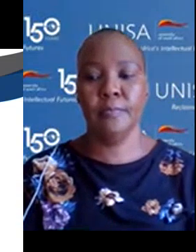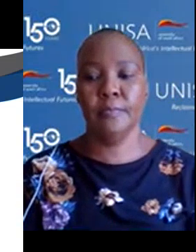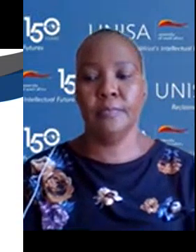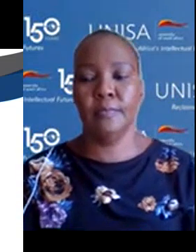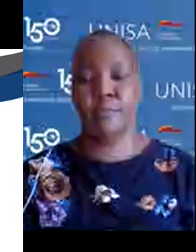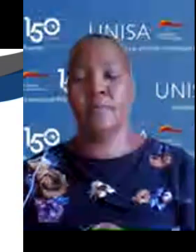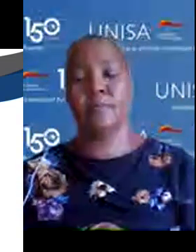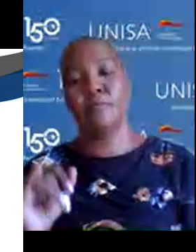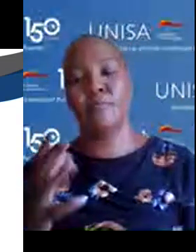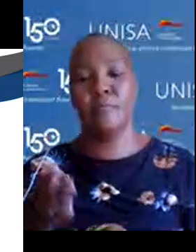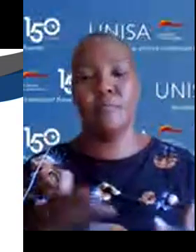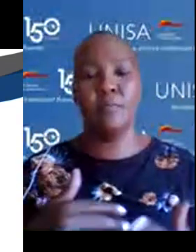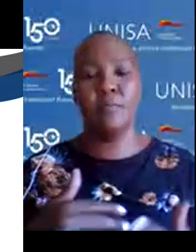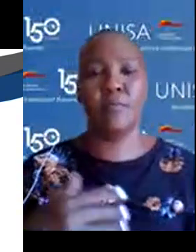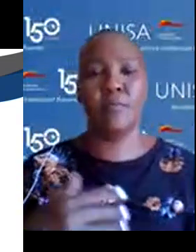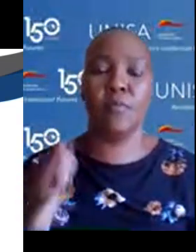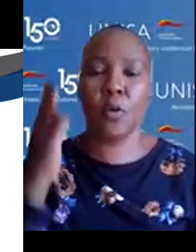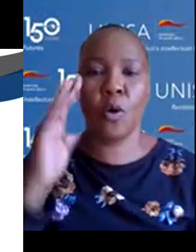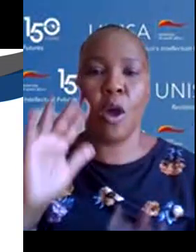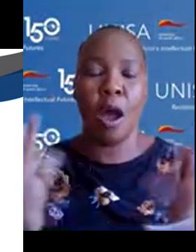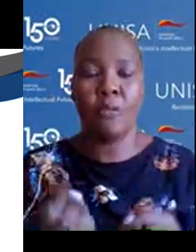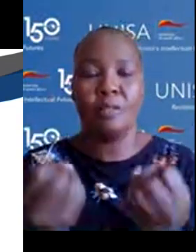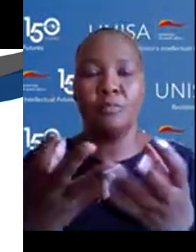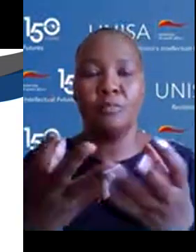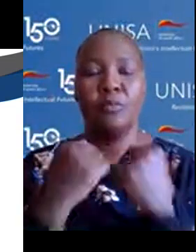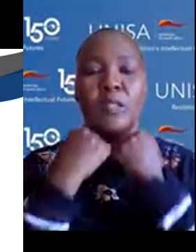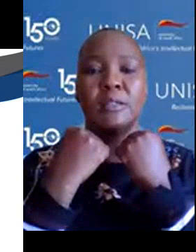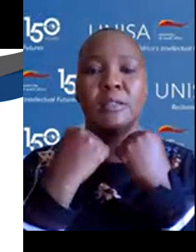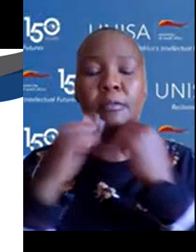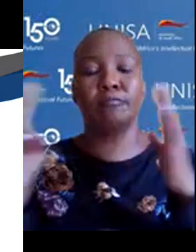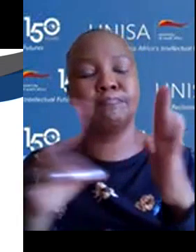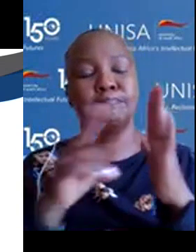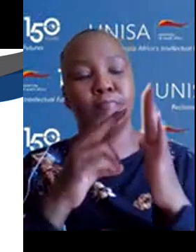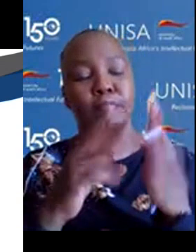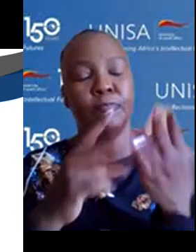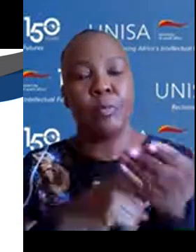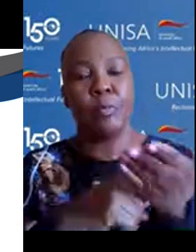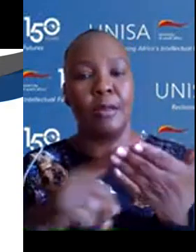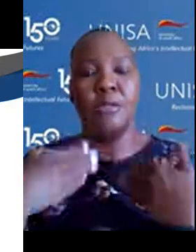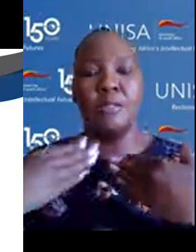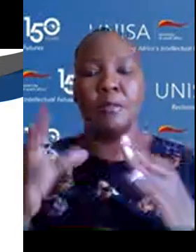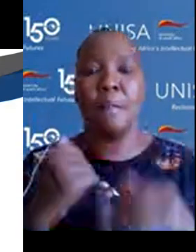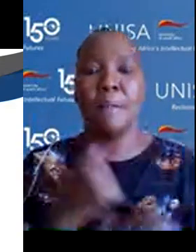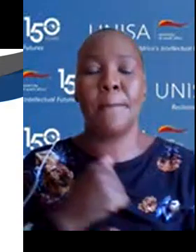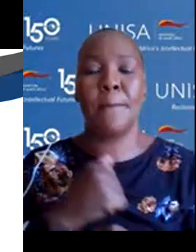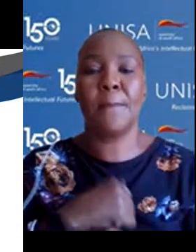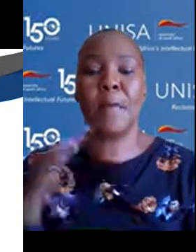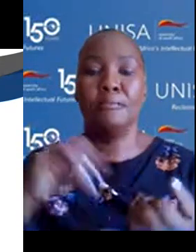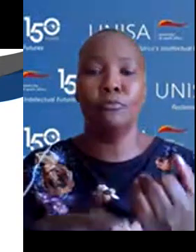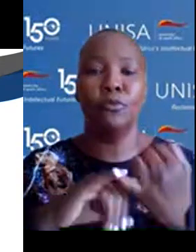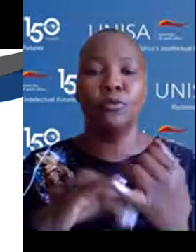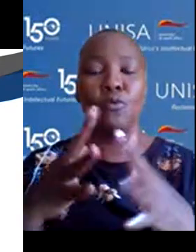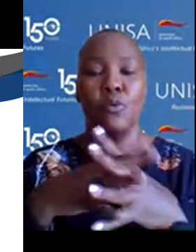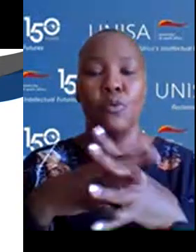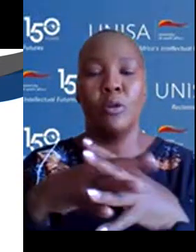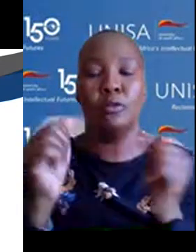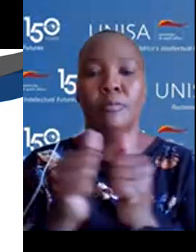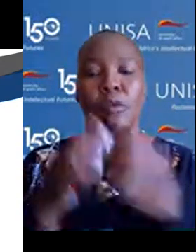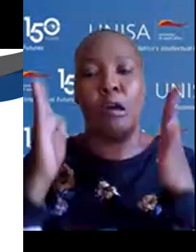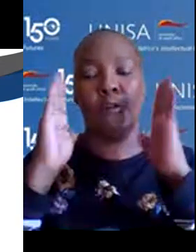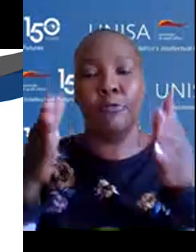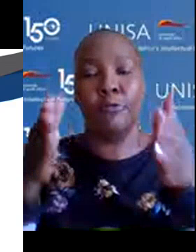If you want to know how to submit assignments, but please have a look at this week. We are starting with the My Modules workshops that will specifically